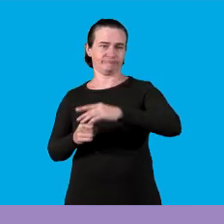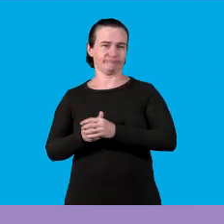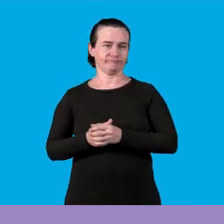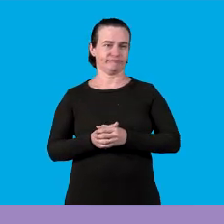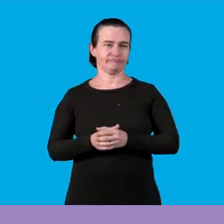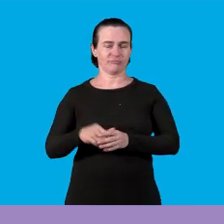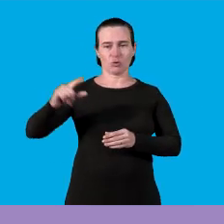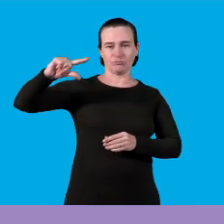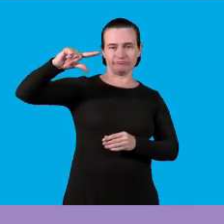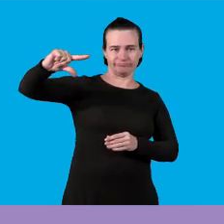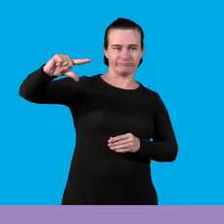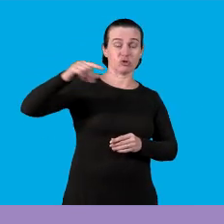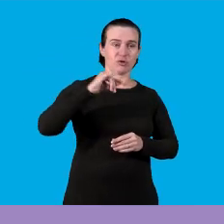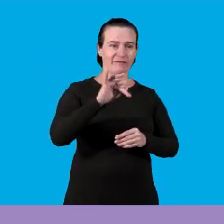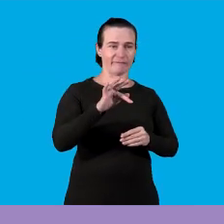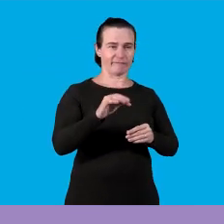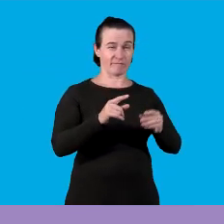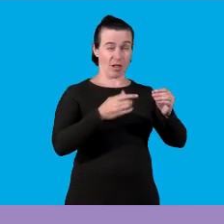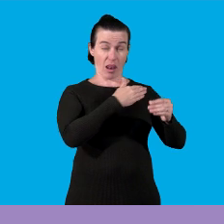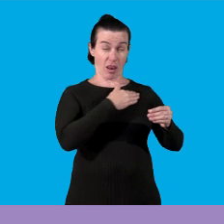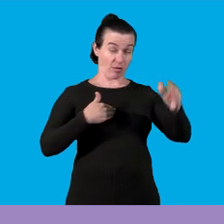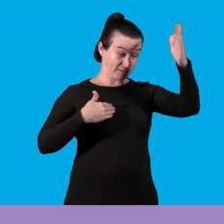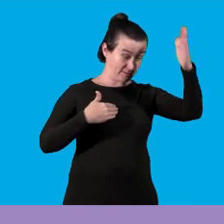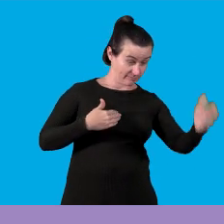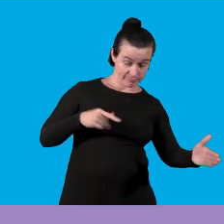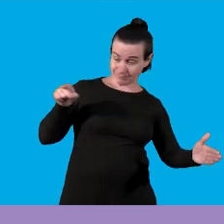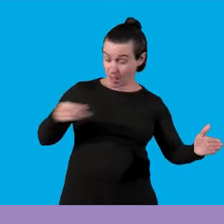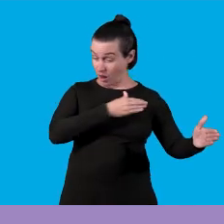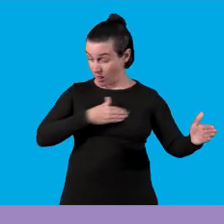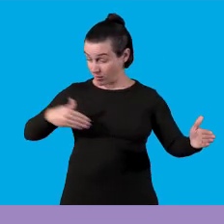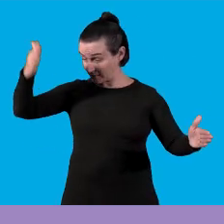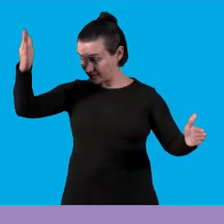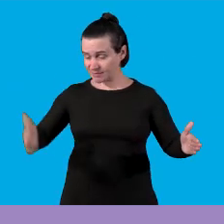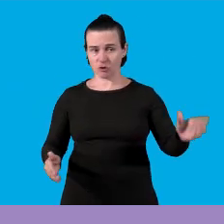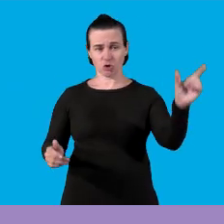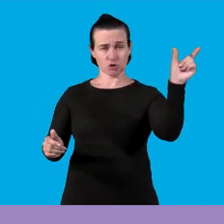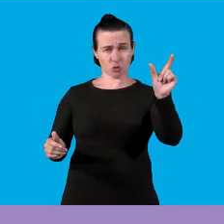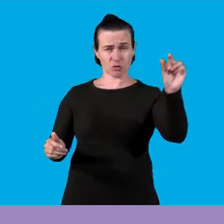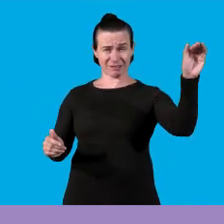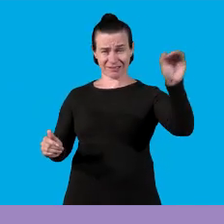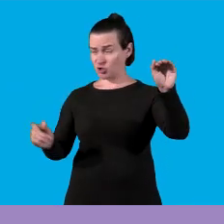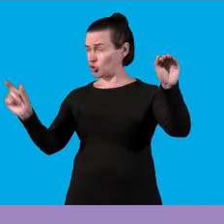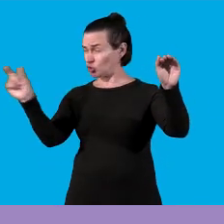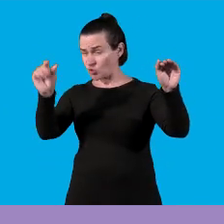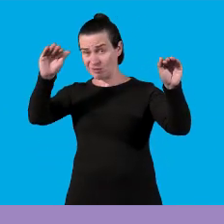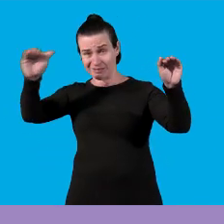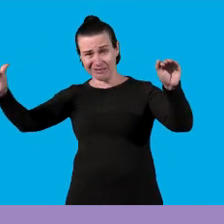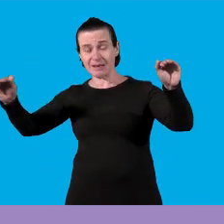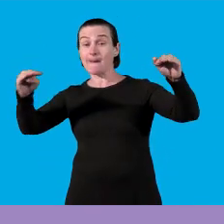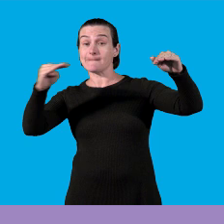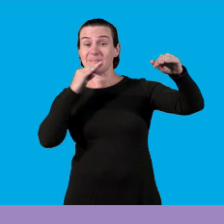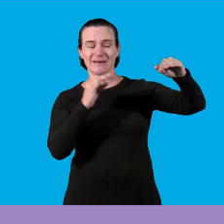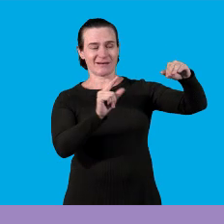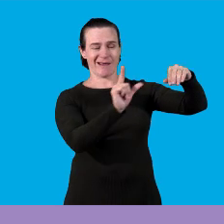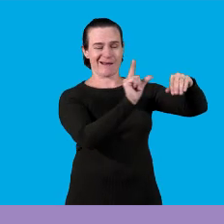of those sides would also be then equal because the sides are equal. That's